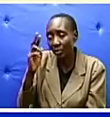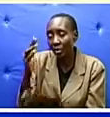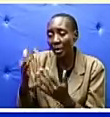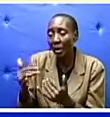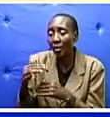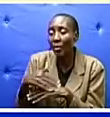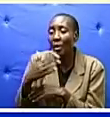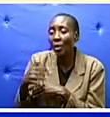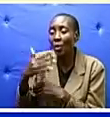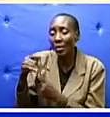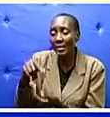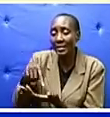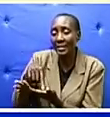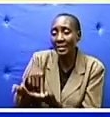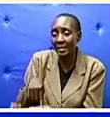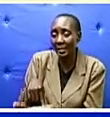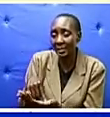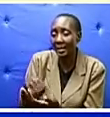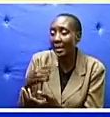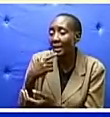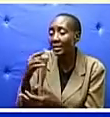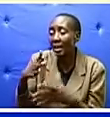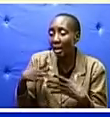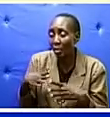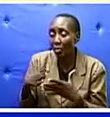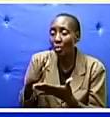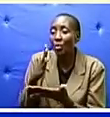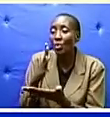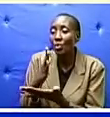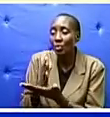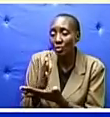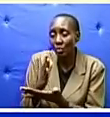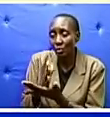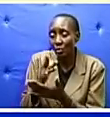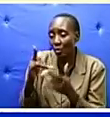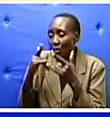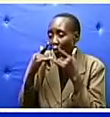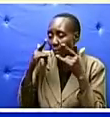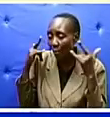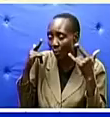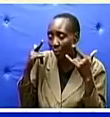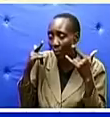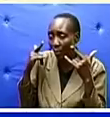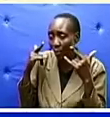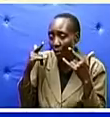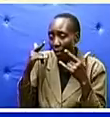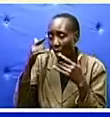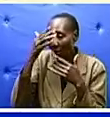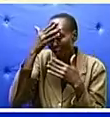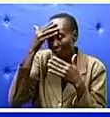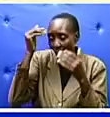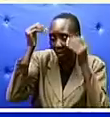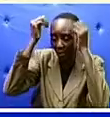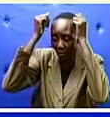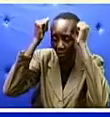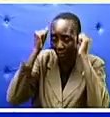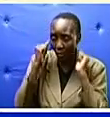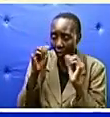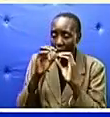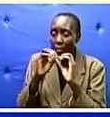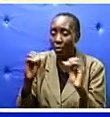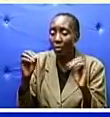always emphasize telling people, as much as we wear our mask, let us not forget to wear our condom. Because at this time of